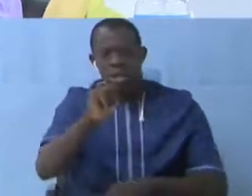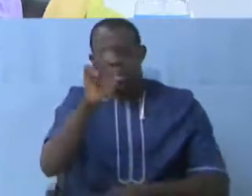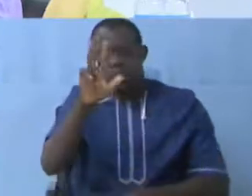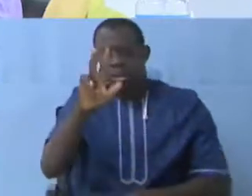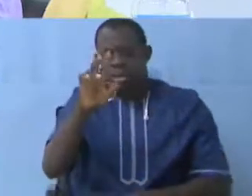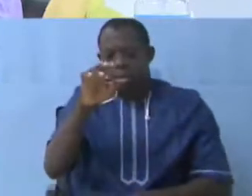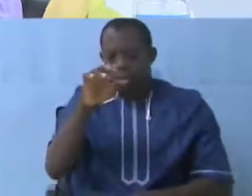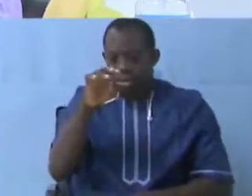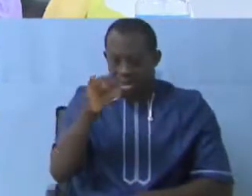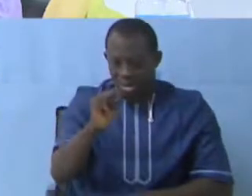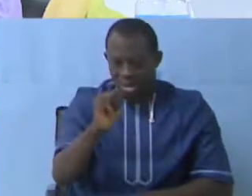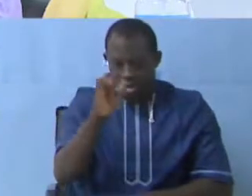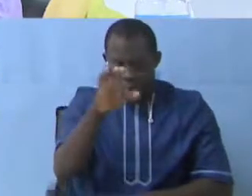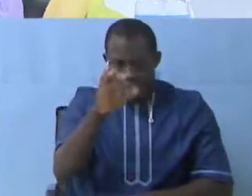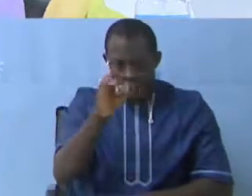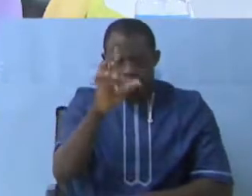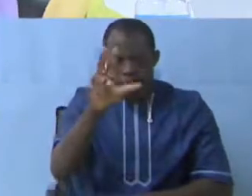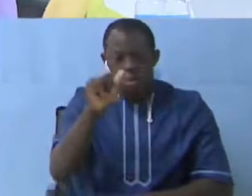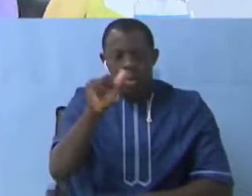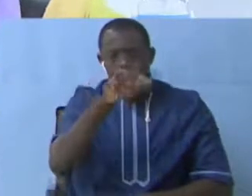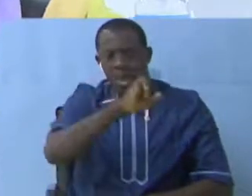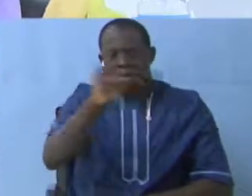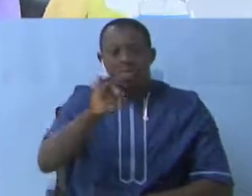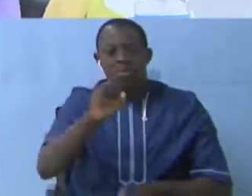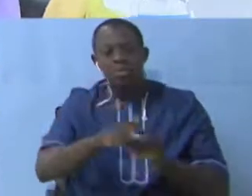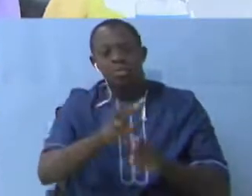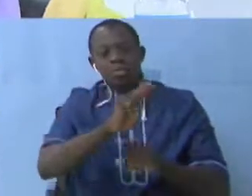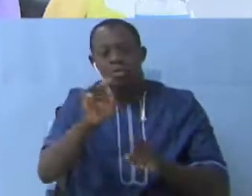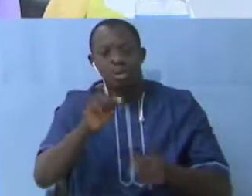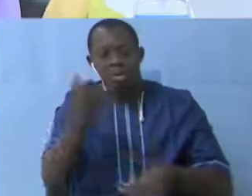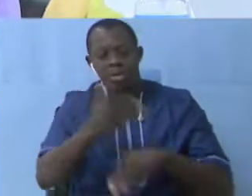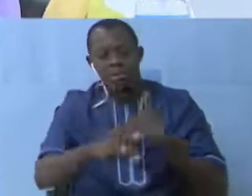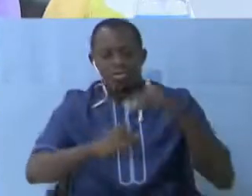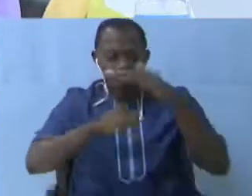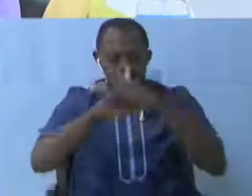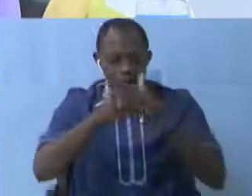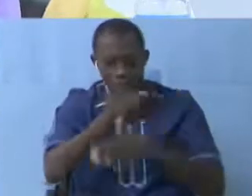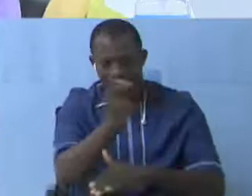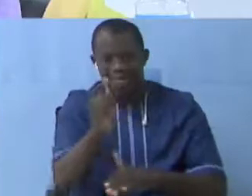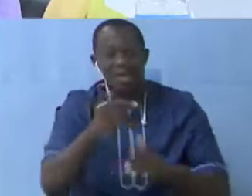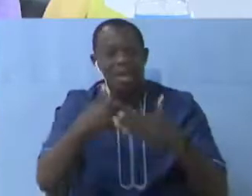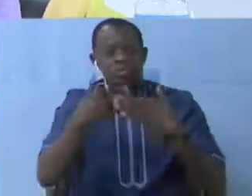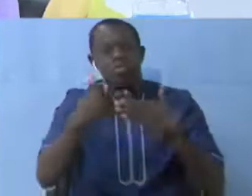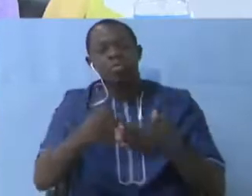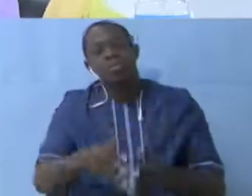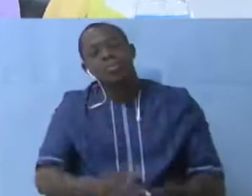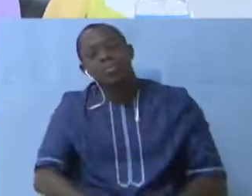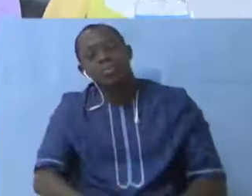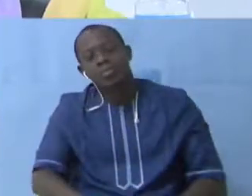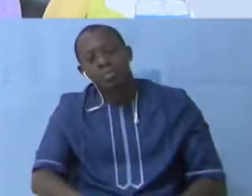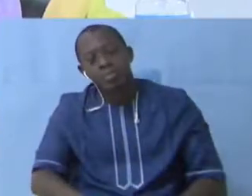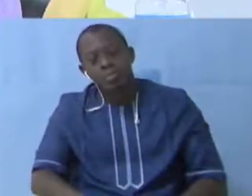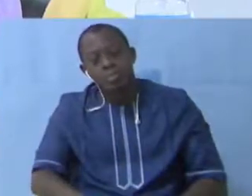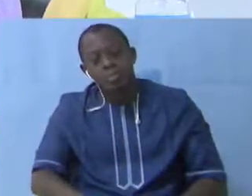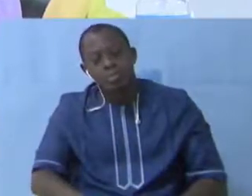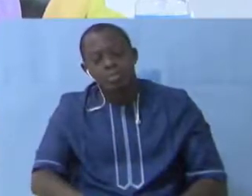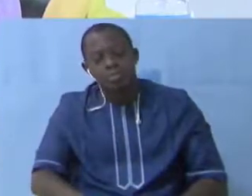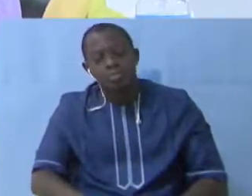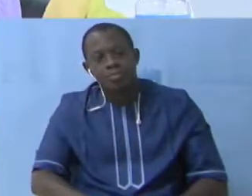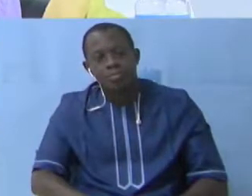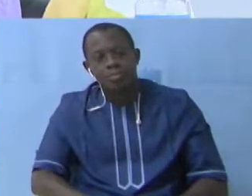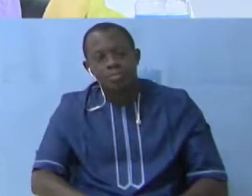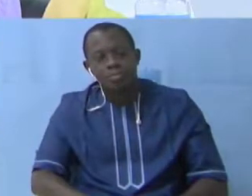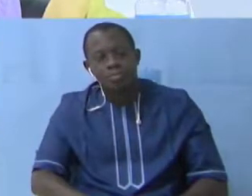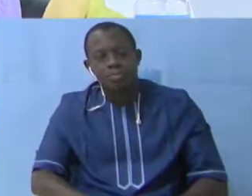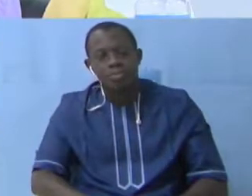réewi Sénégal ne daal duñ ci bokk te tamit ak li nga xam ne mooy seen ina ak Sénégal ECOWAS. Also